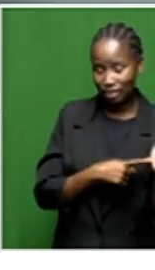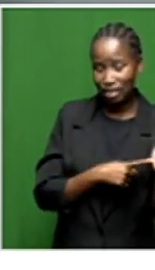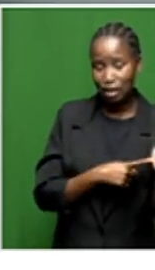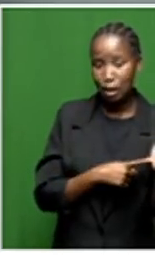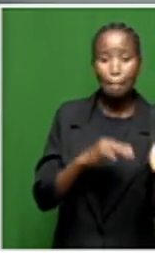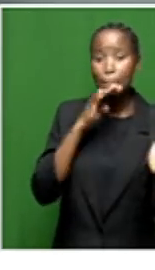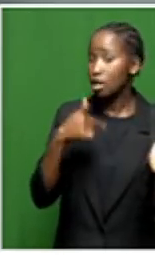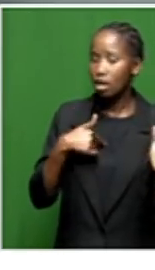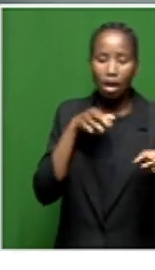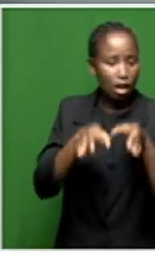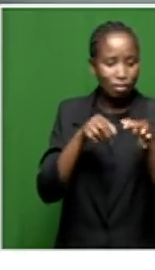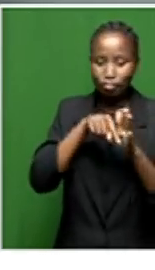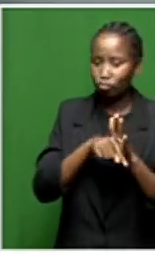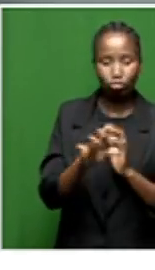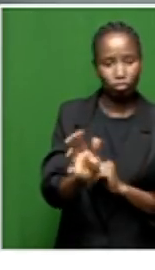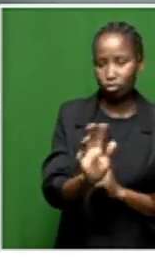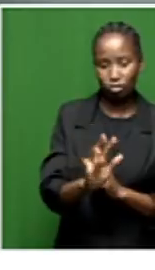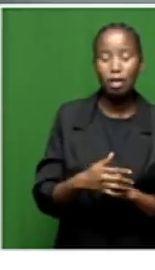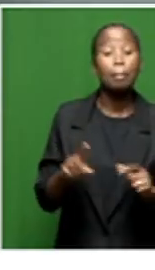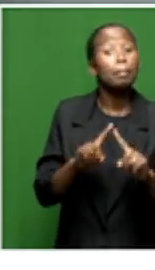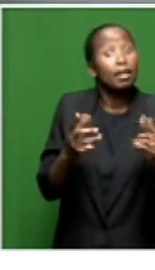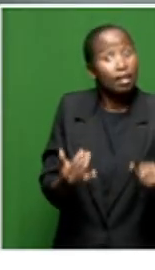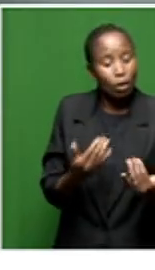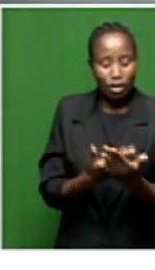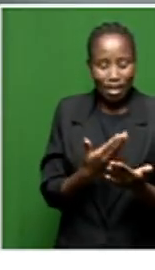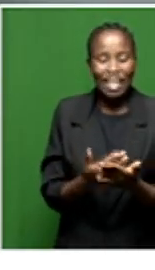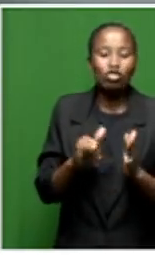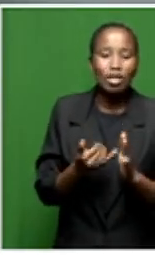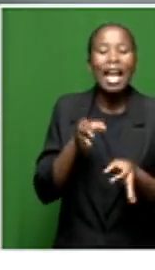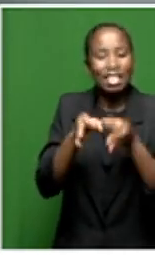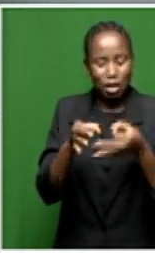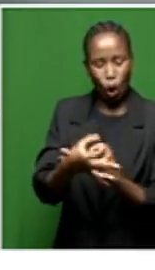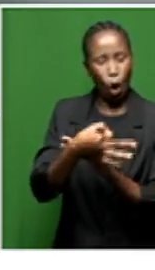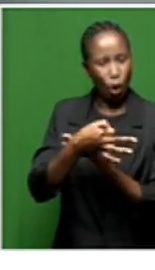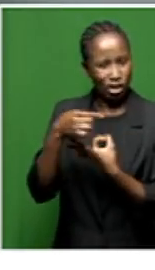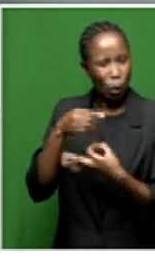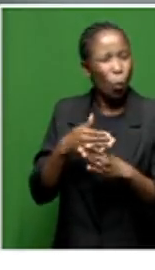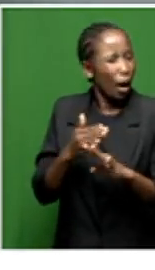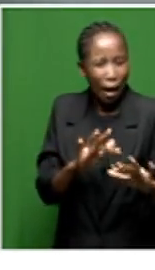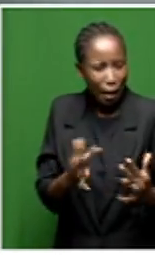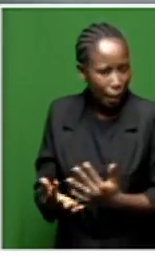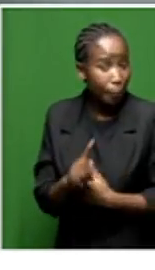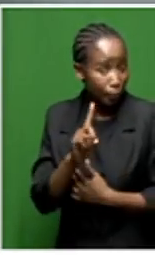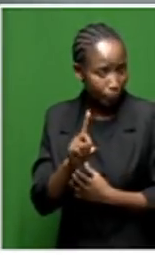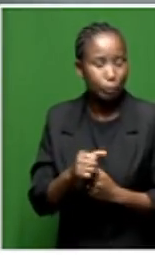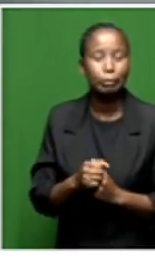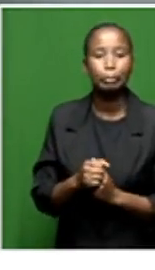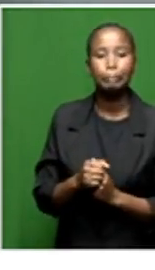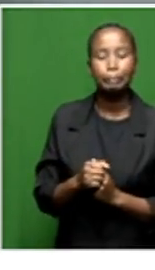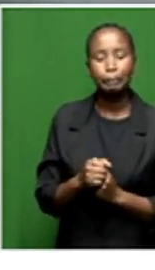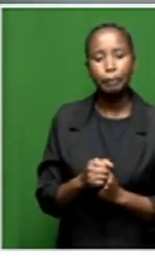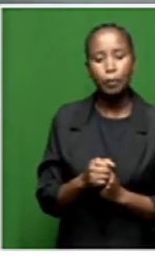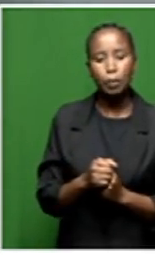will not deal with the merits, but let me just explain how the Hawks operate. The Hawks is